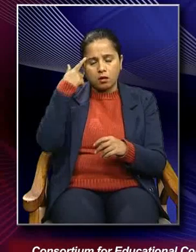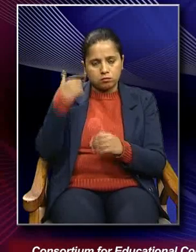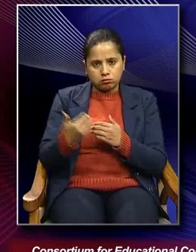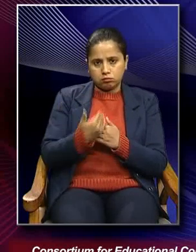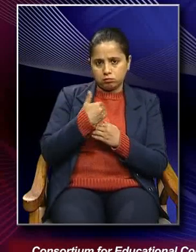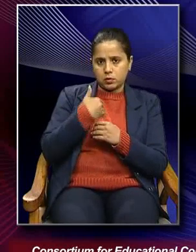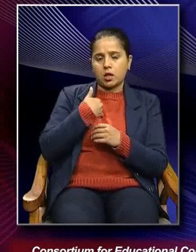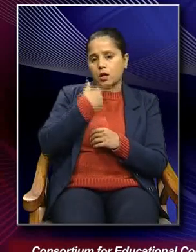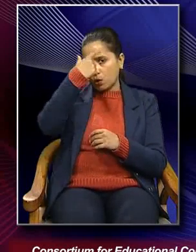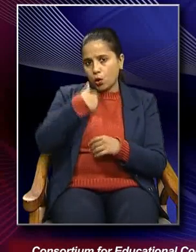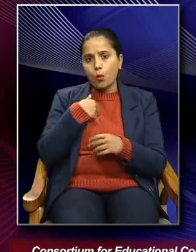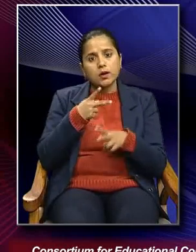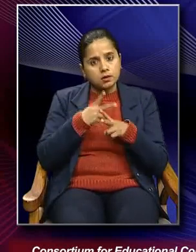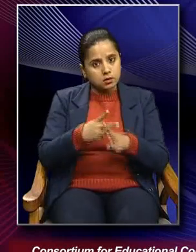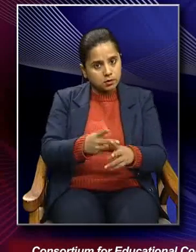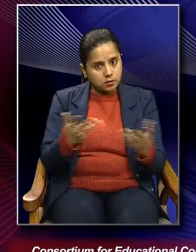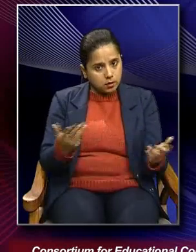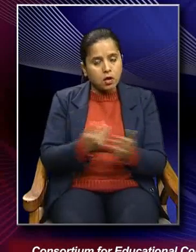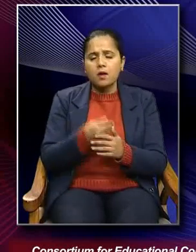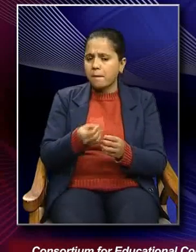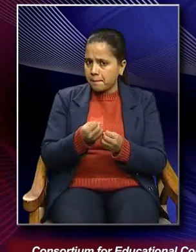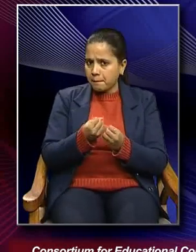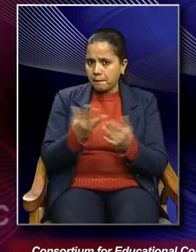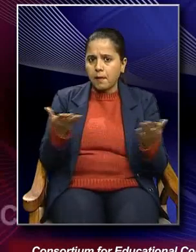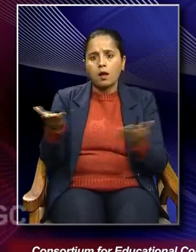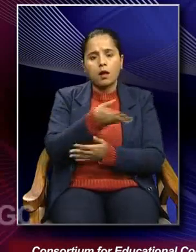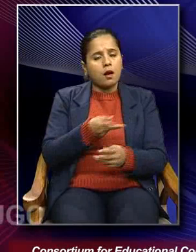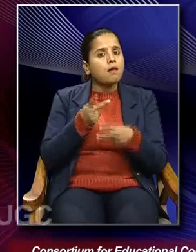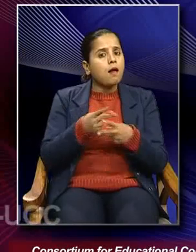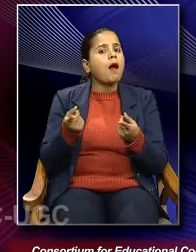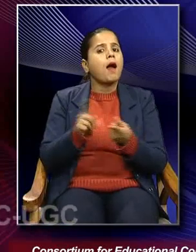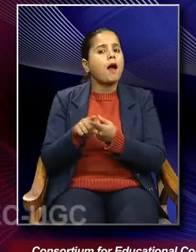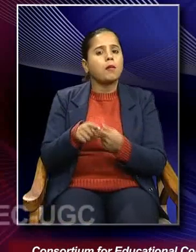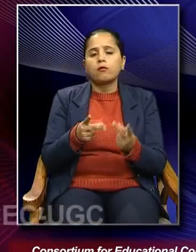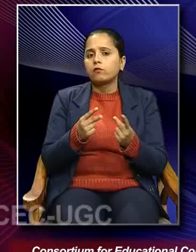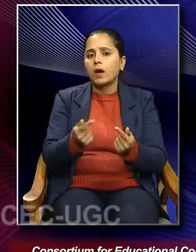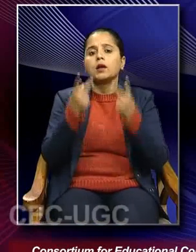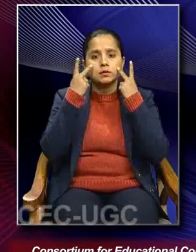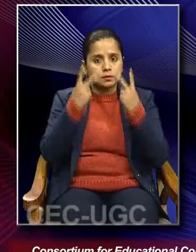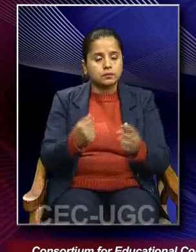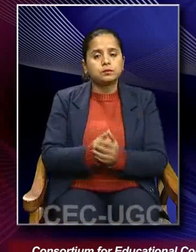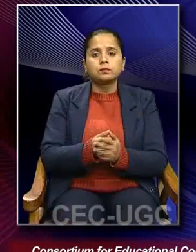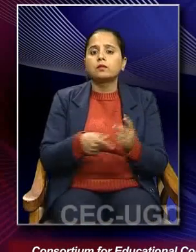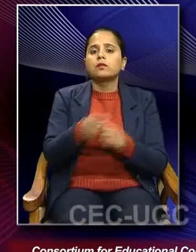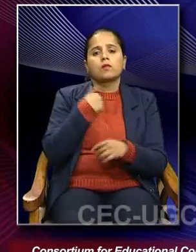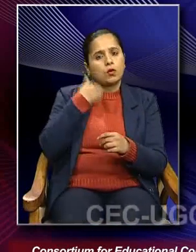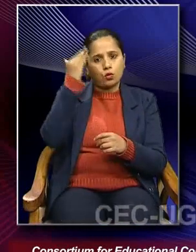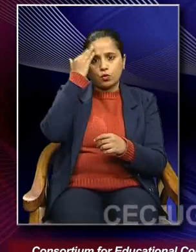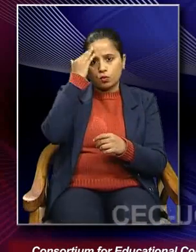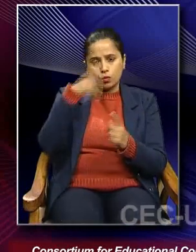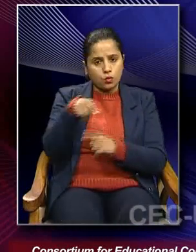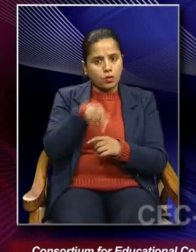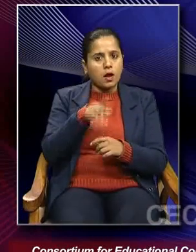human existence most intentionally and immediately. So we know that there is a